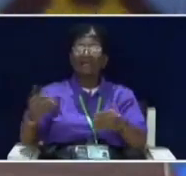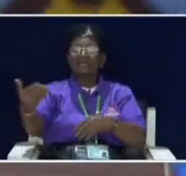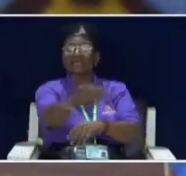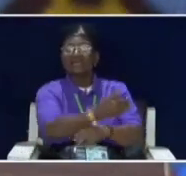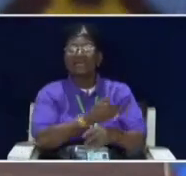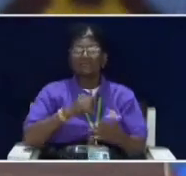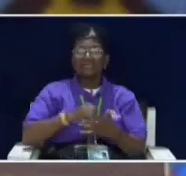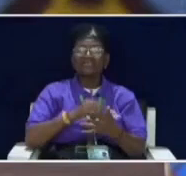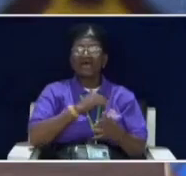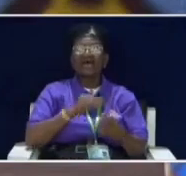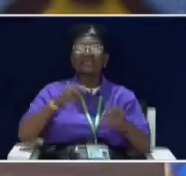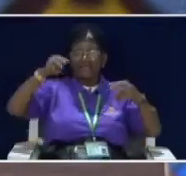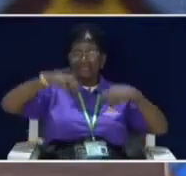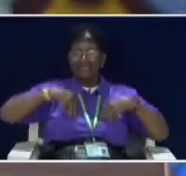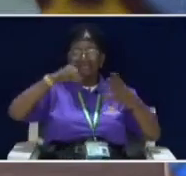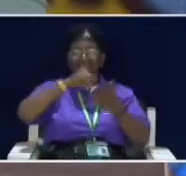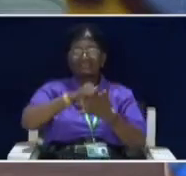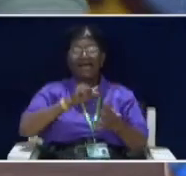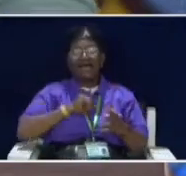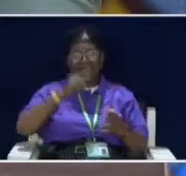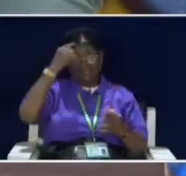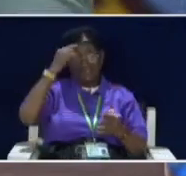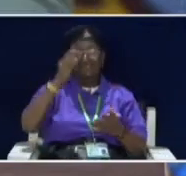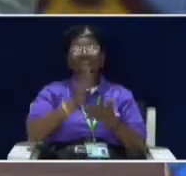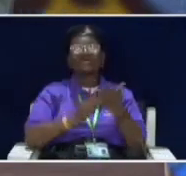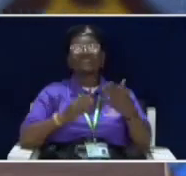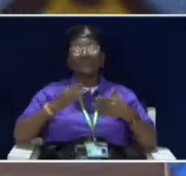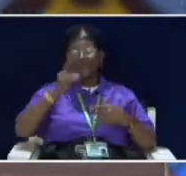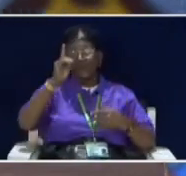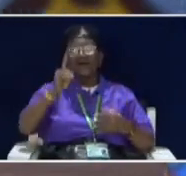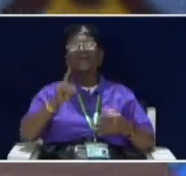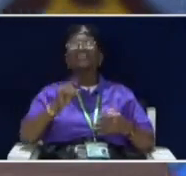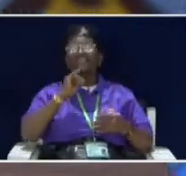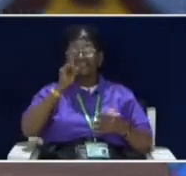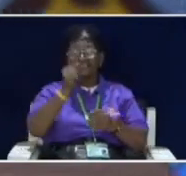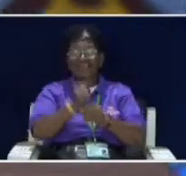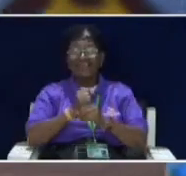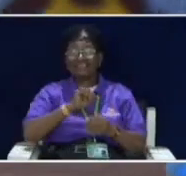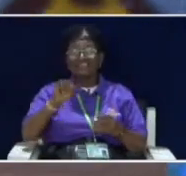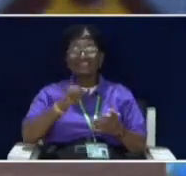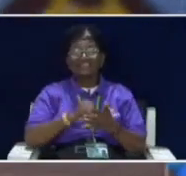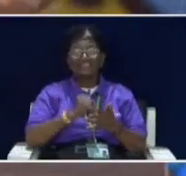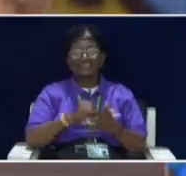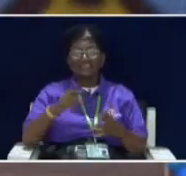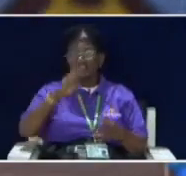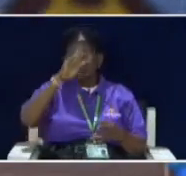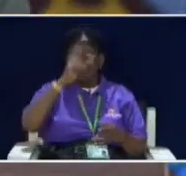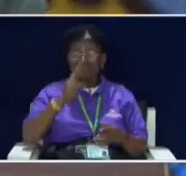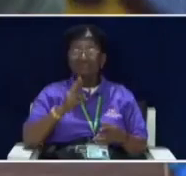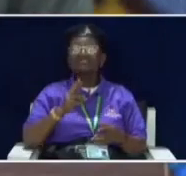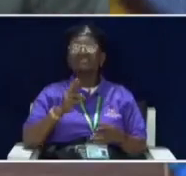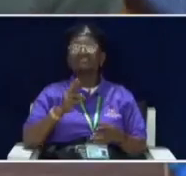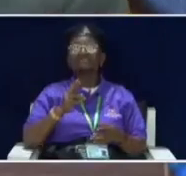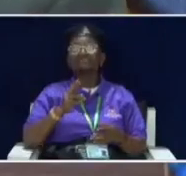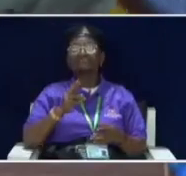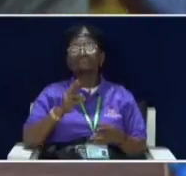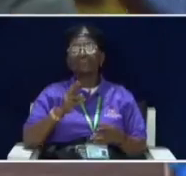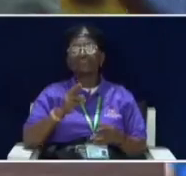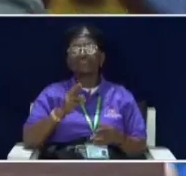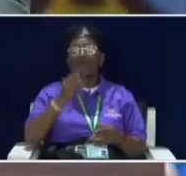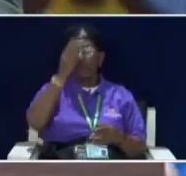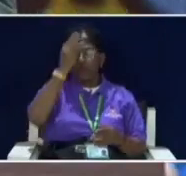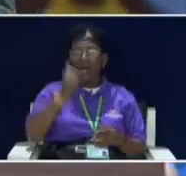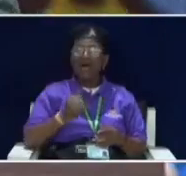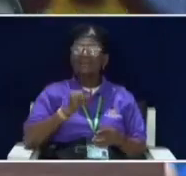Okay, I think somebody is getting that, so I will hold on for you for 2 seconds. They said the reason, the other part which I asked is, why is